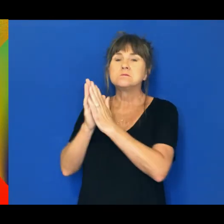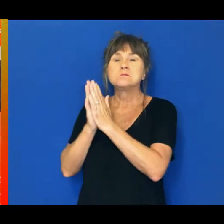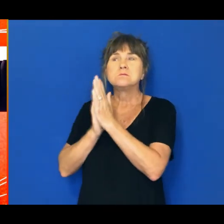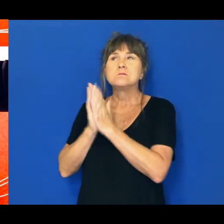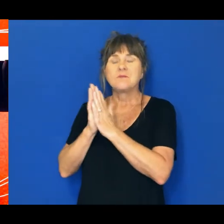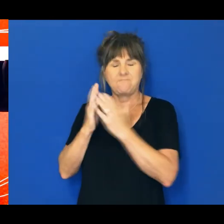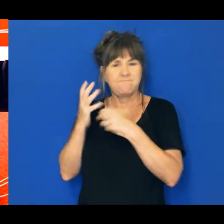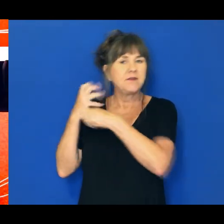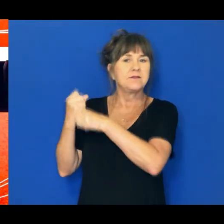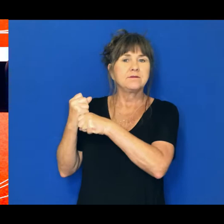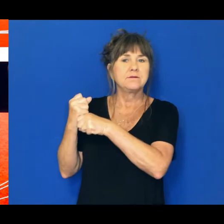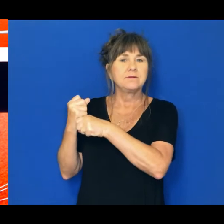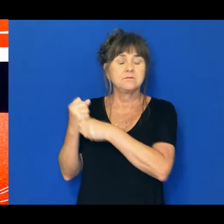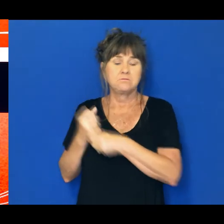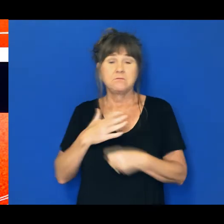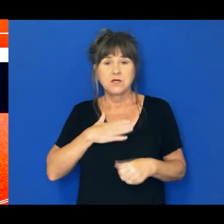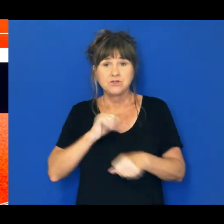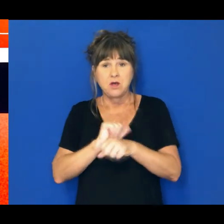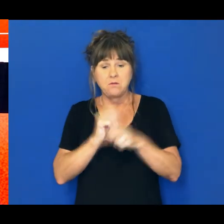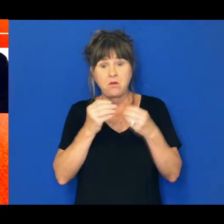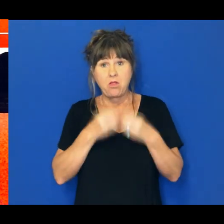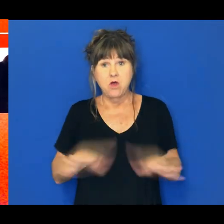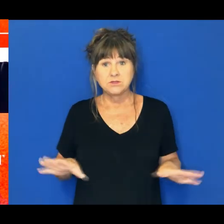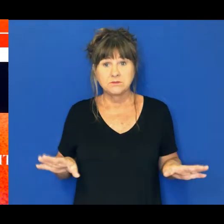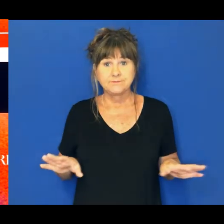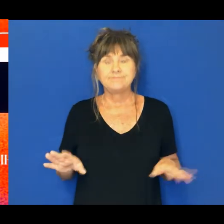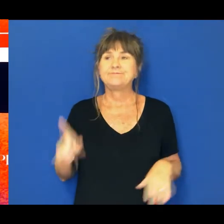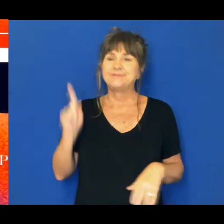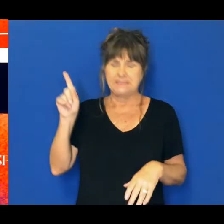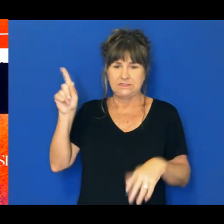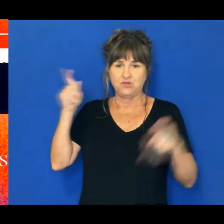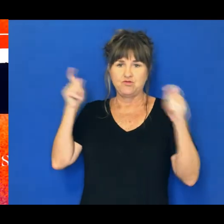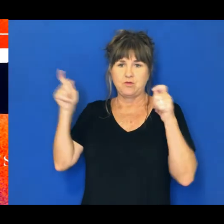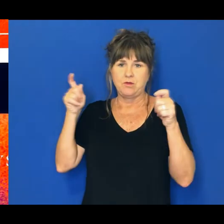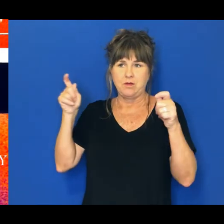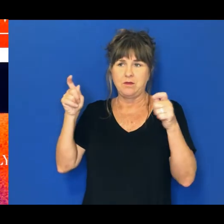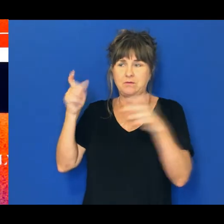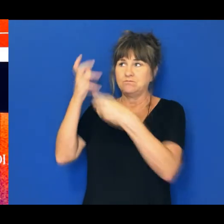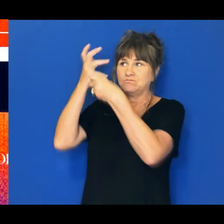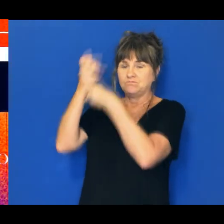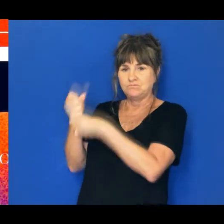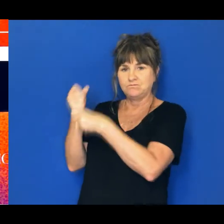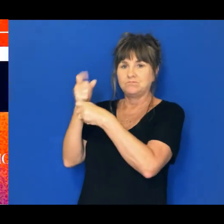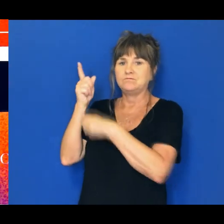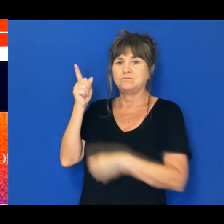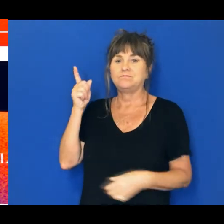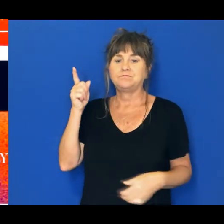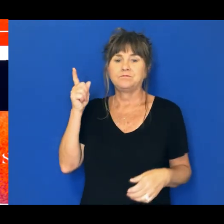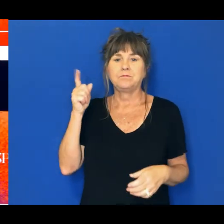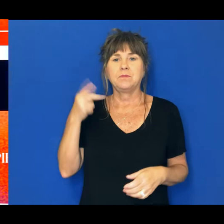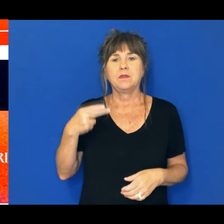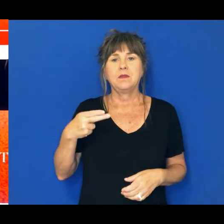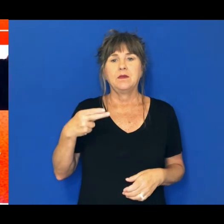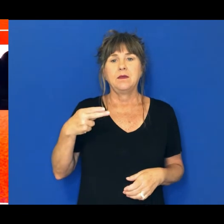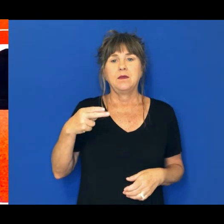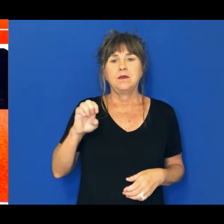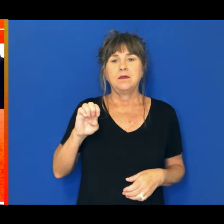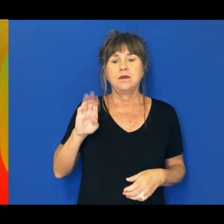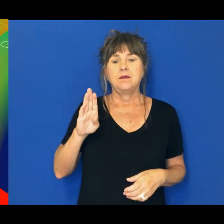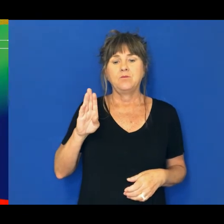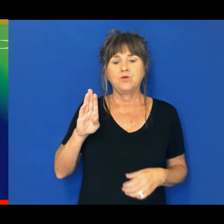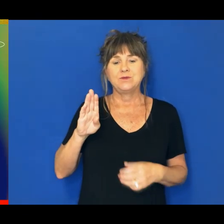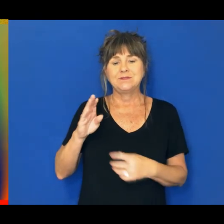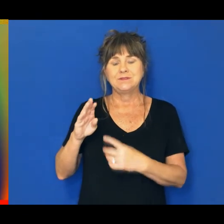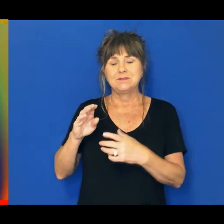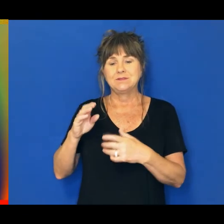faith. Lost my job, God's in control. I'm living a faith-filled life. Here's what Hebrews 11:1